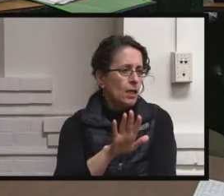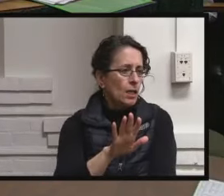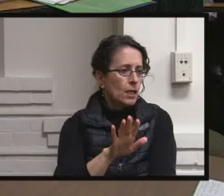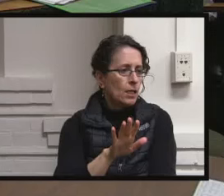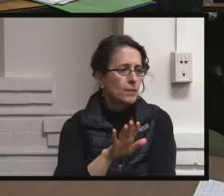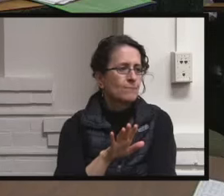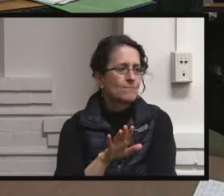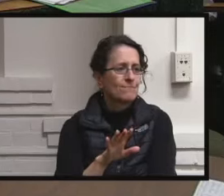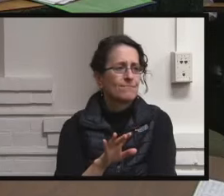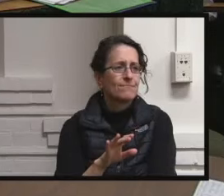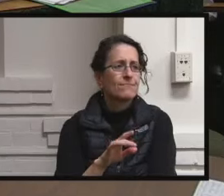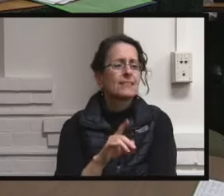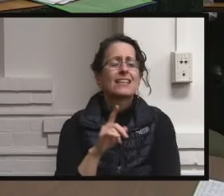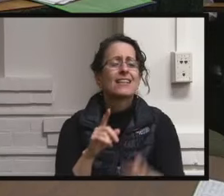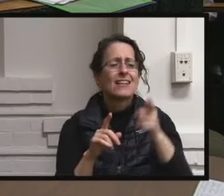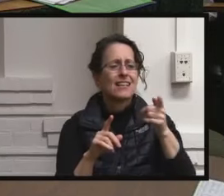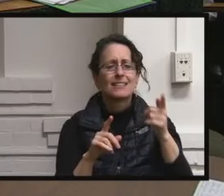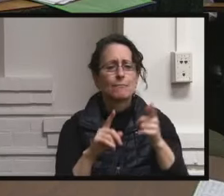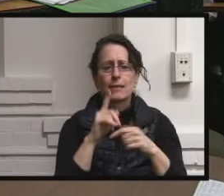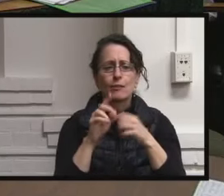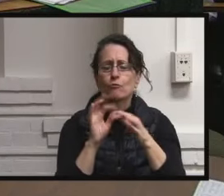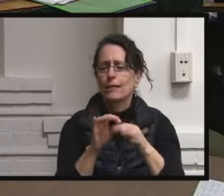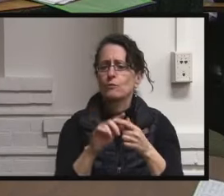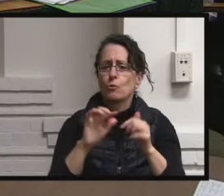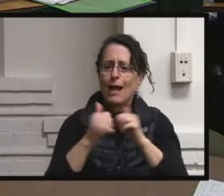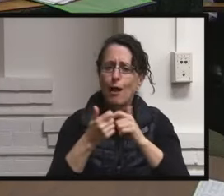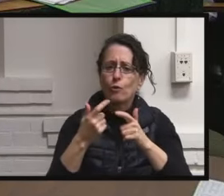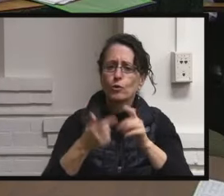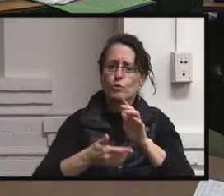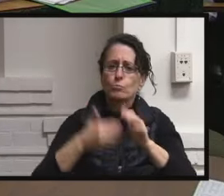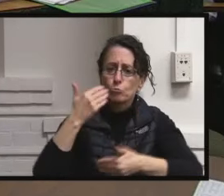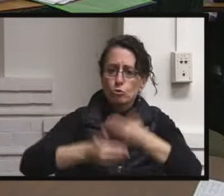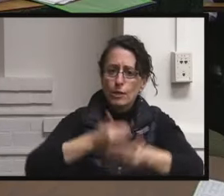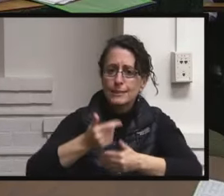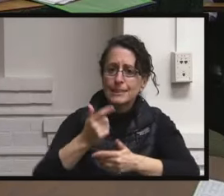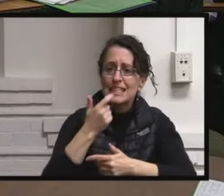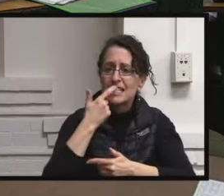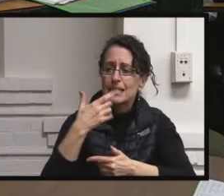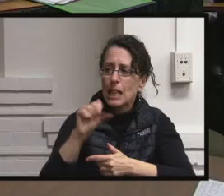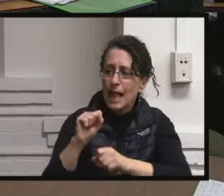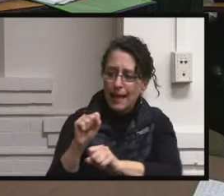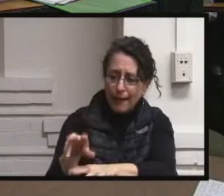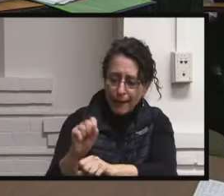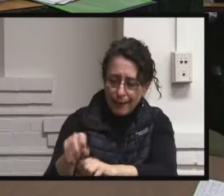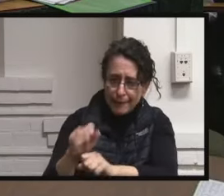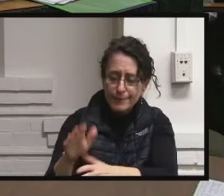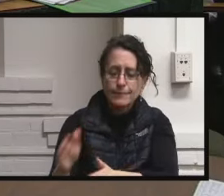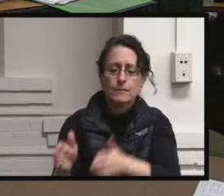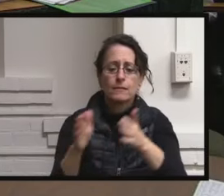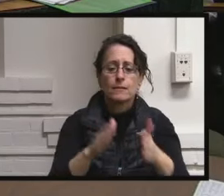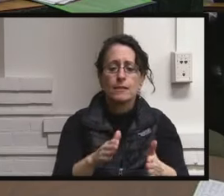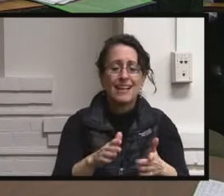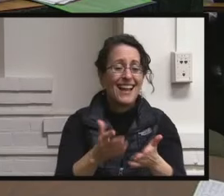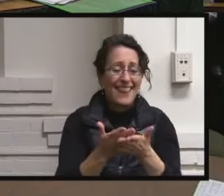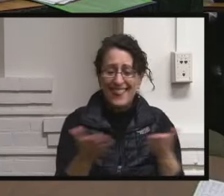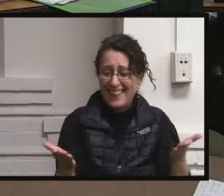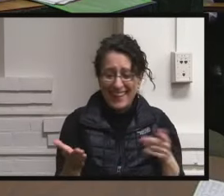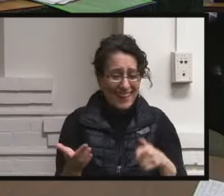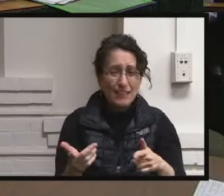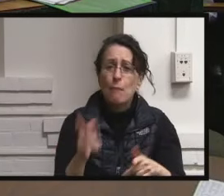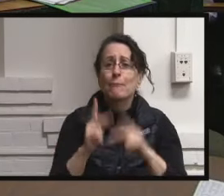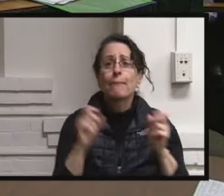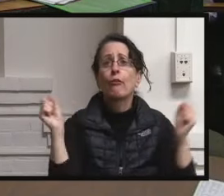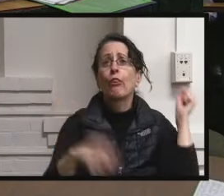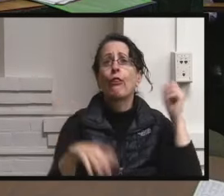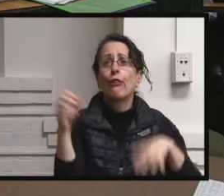the change of the operations there, the different handling of glass, the elimination of the non-recyclable